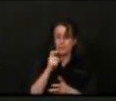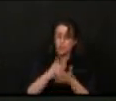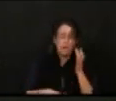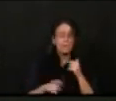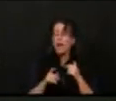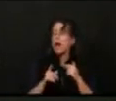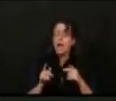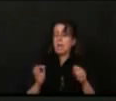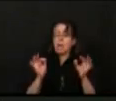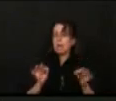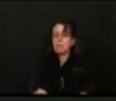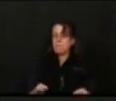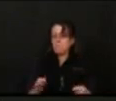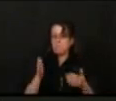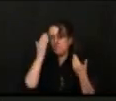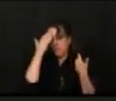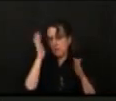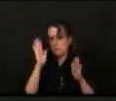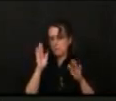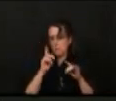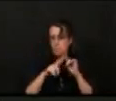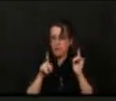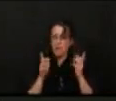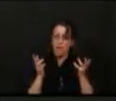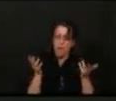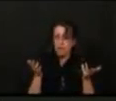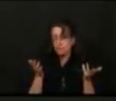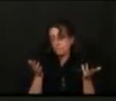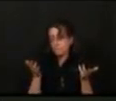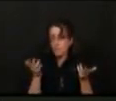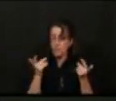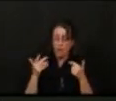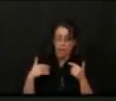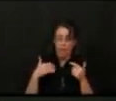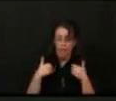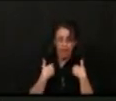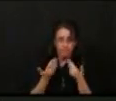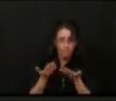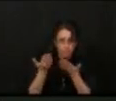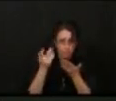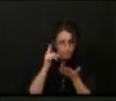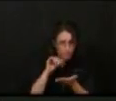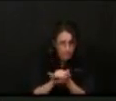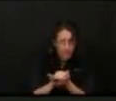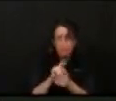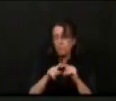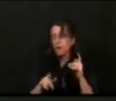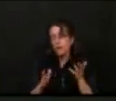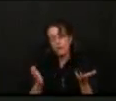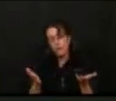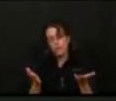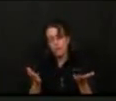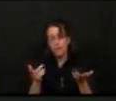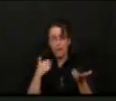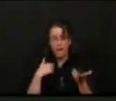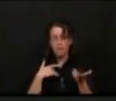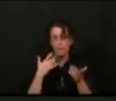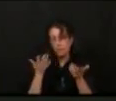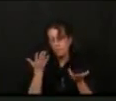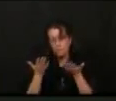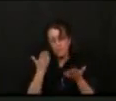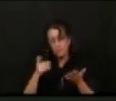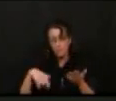because there wasn't a vote about that, but I certainly think that we'd like to at least have that considered. So when